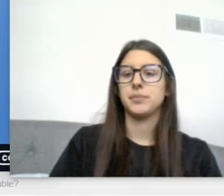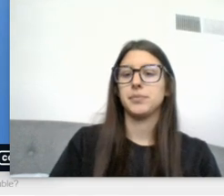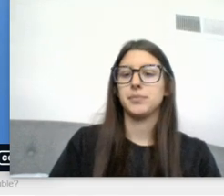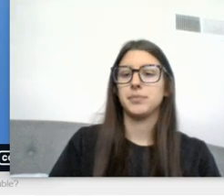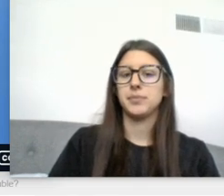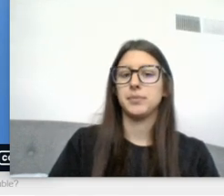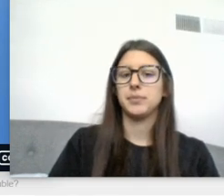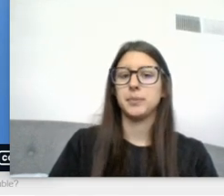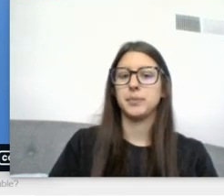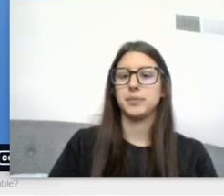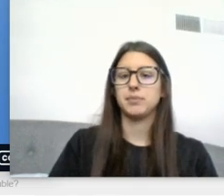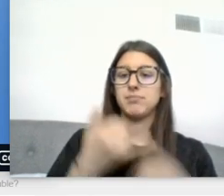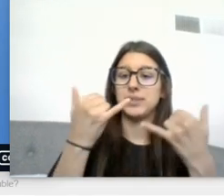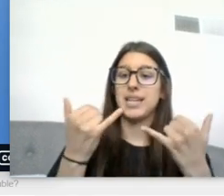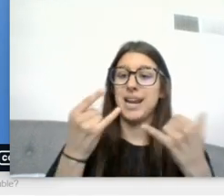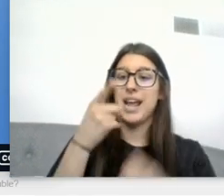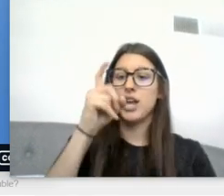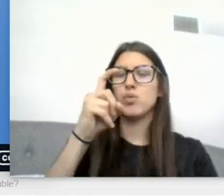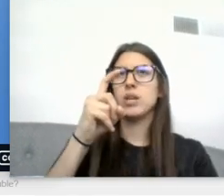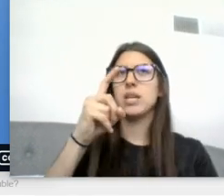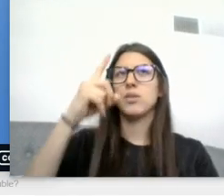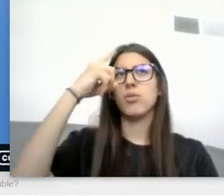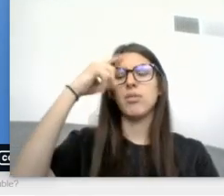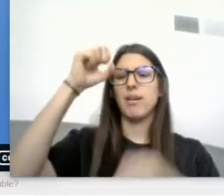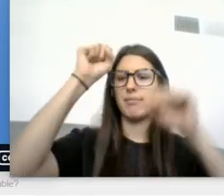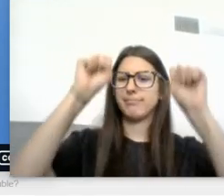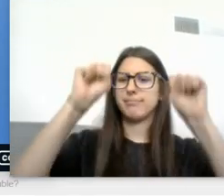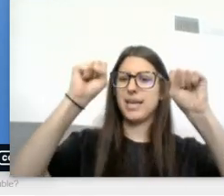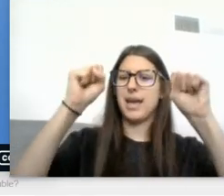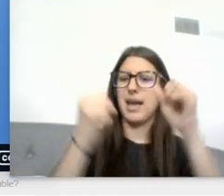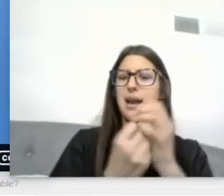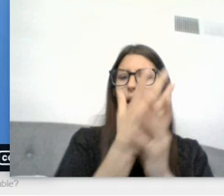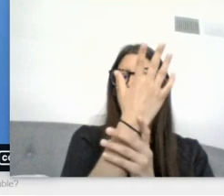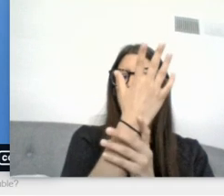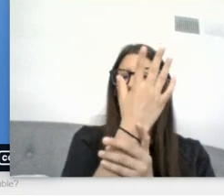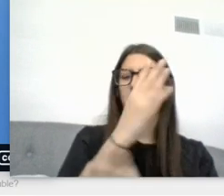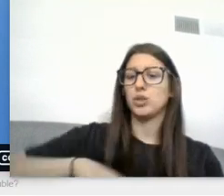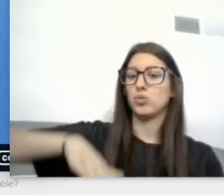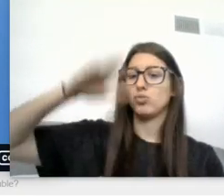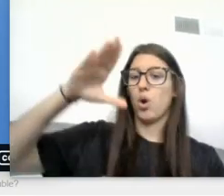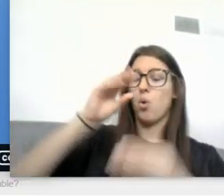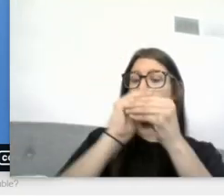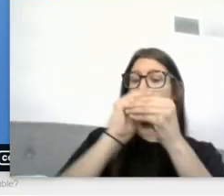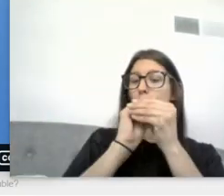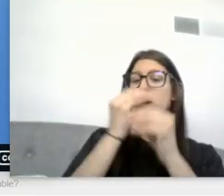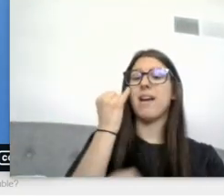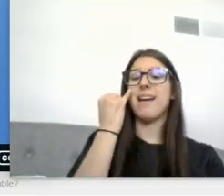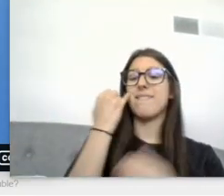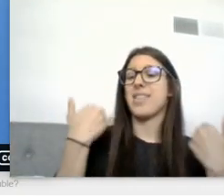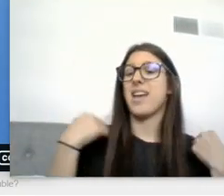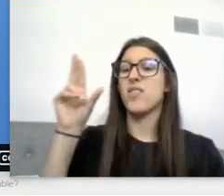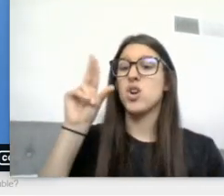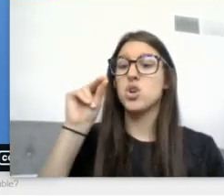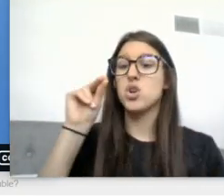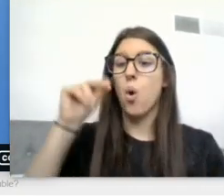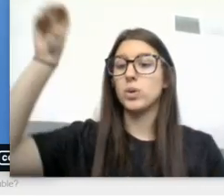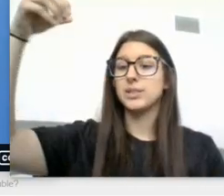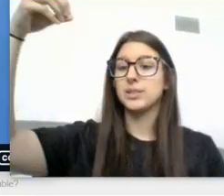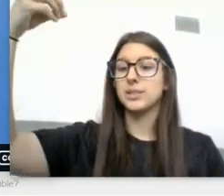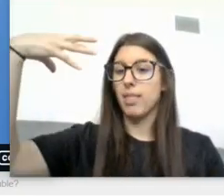plant can grow without sunlight. What do you think will happen? I'll walk you through how to get started, step by step.